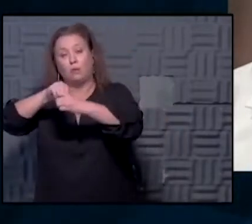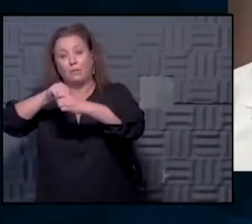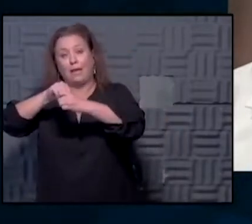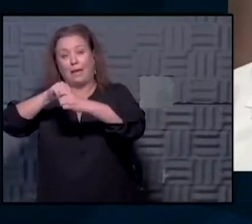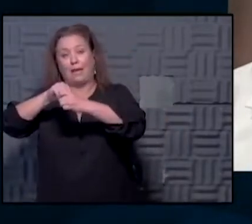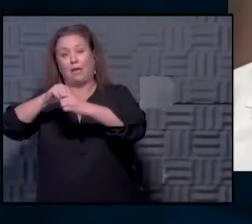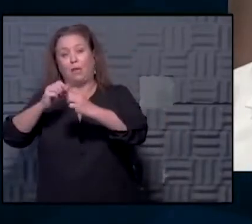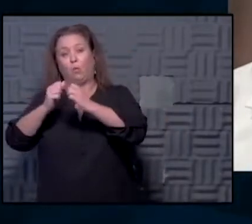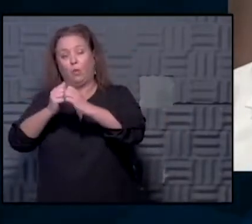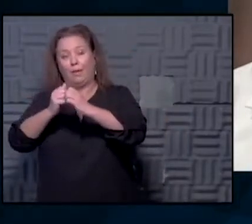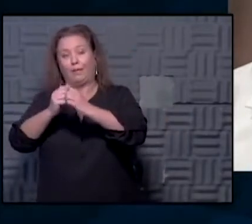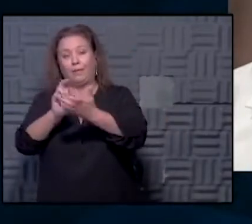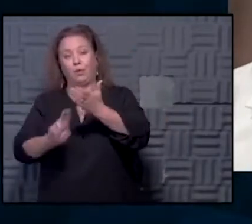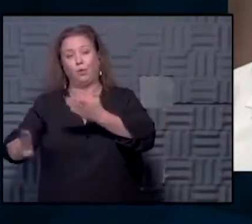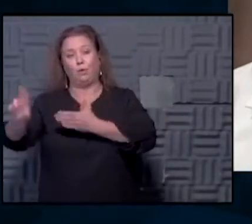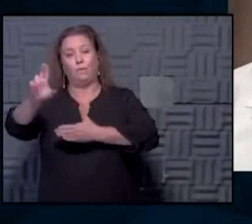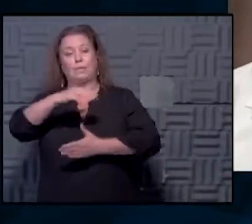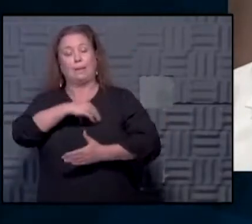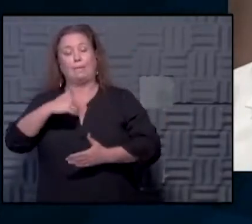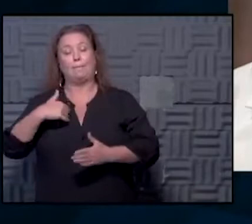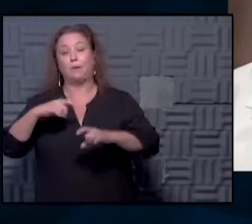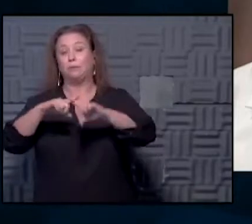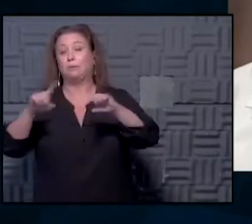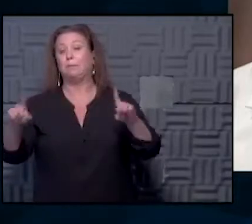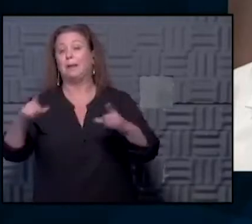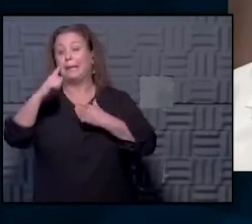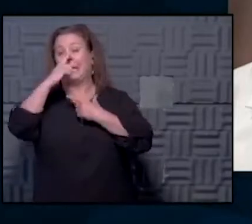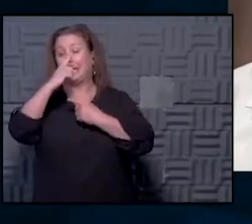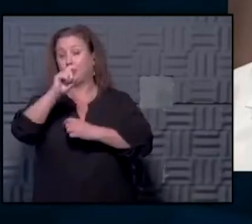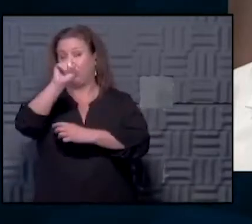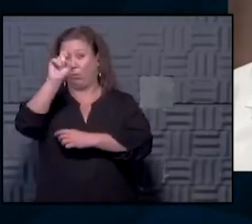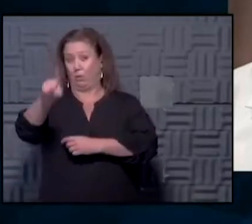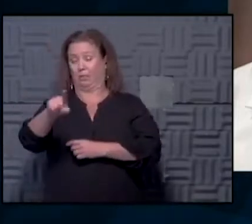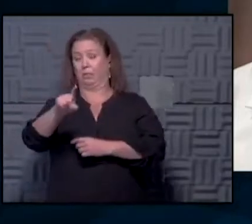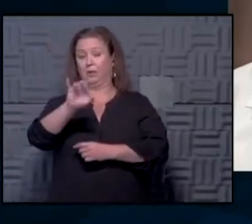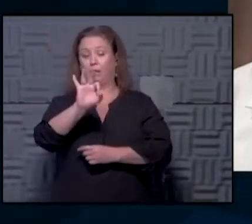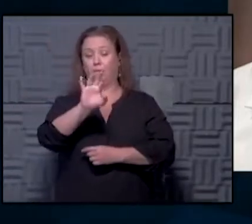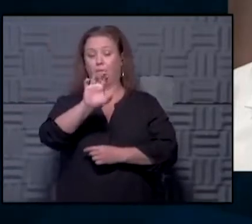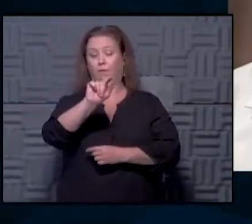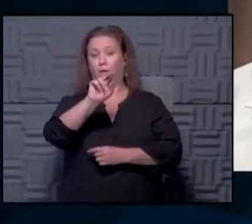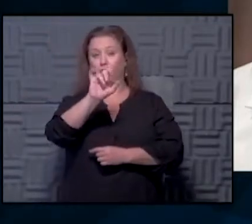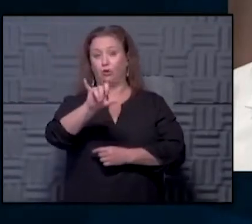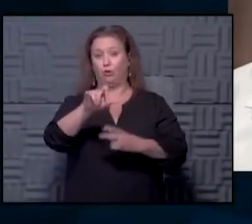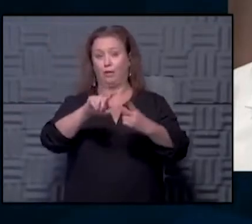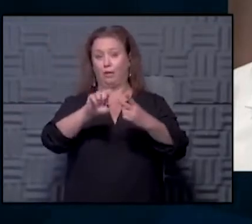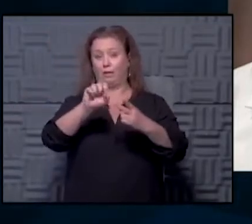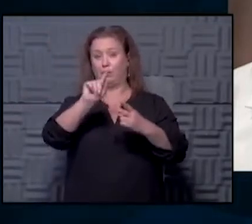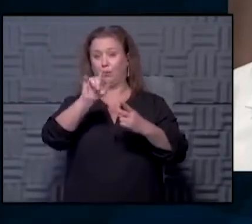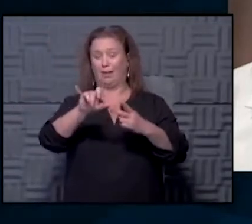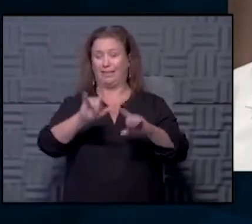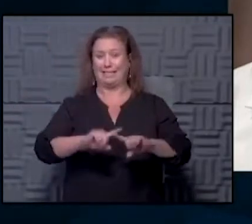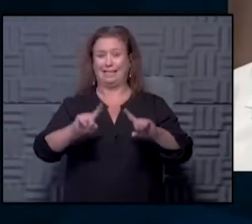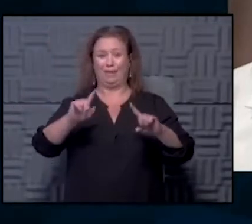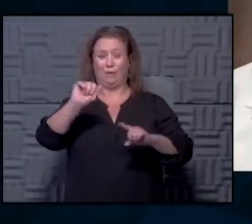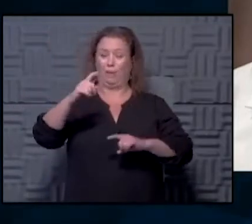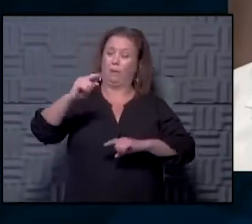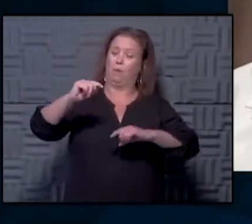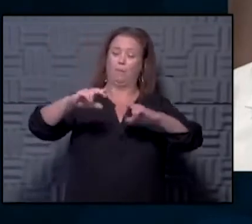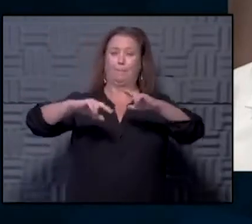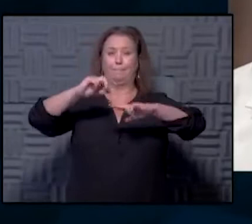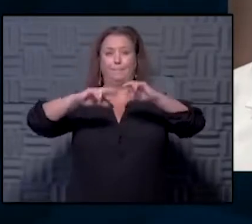with the university members. But, interesting question is that any different than an apartment building that houses